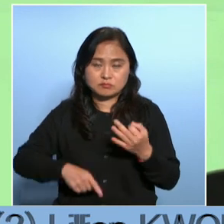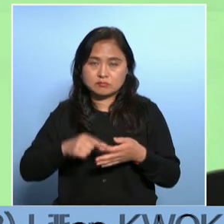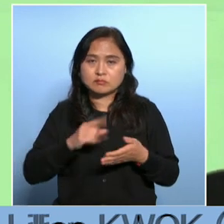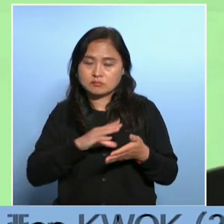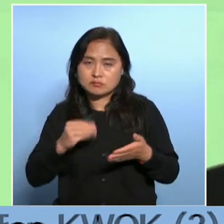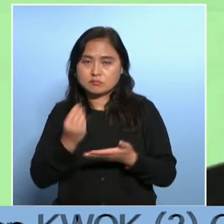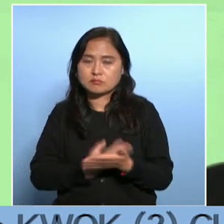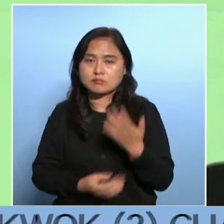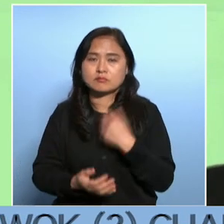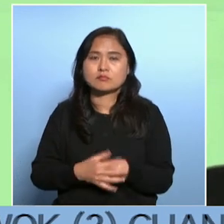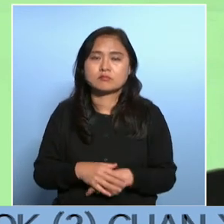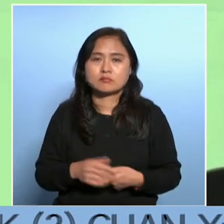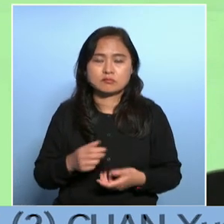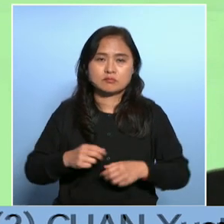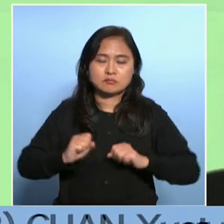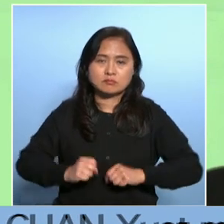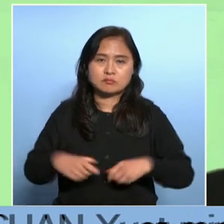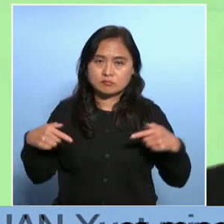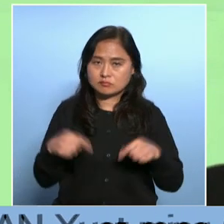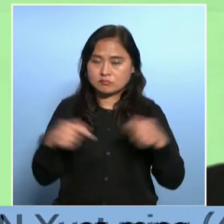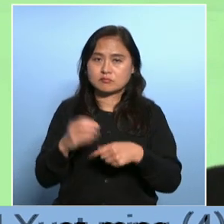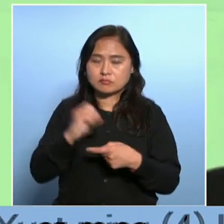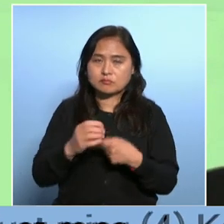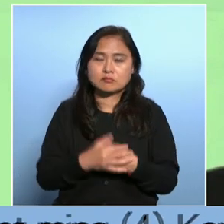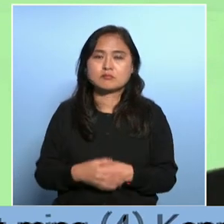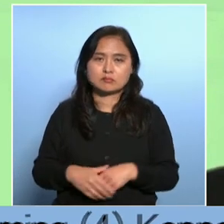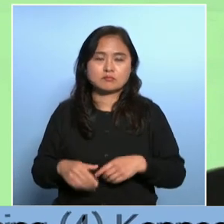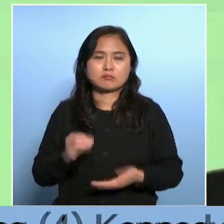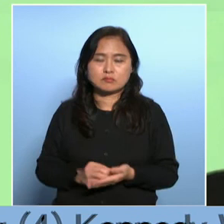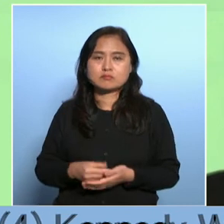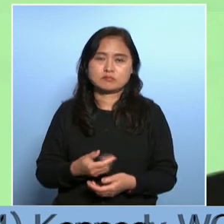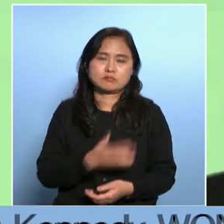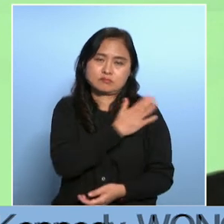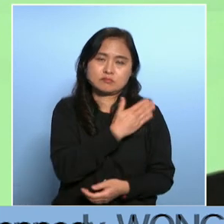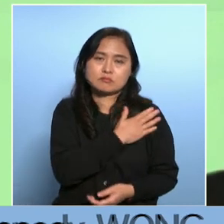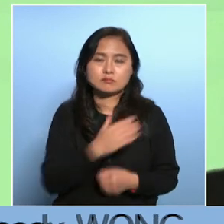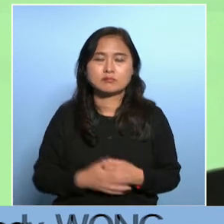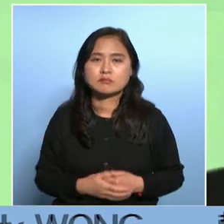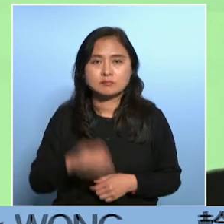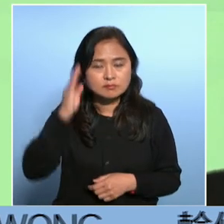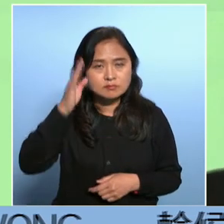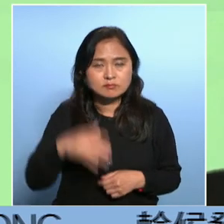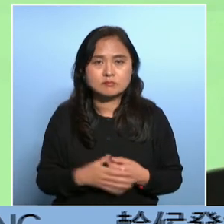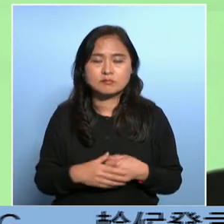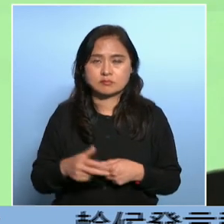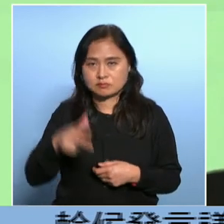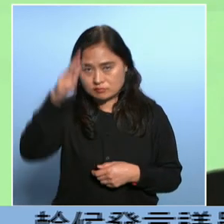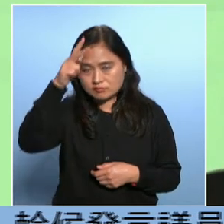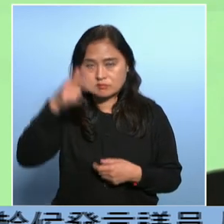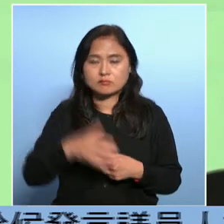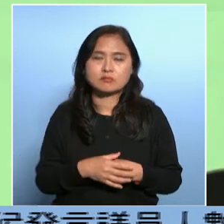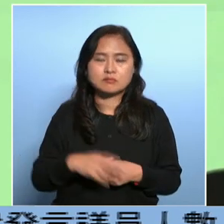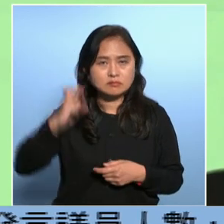of community-wide testing, as well as asking for the real name mechanism